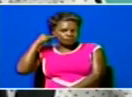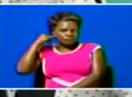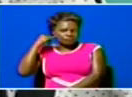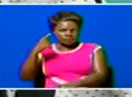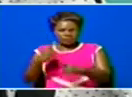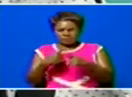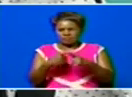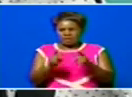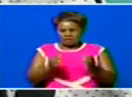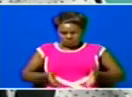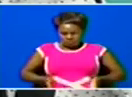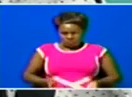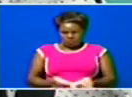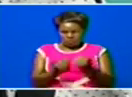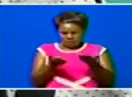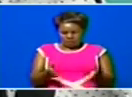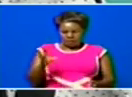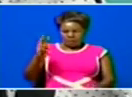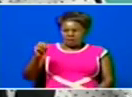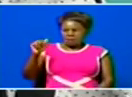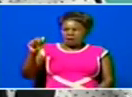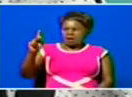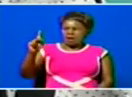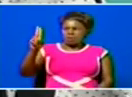Lakini kujifungua, nikajifungulia Makueni County.